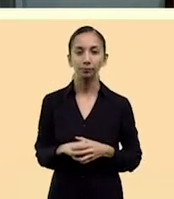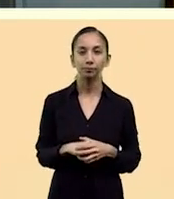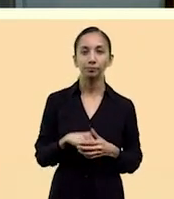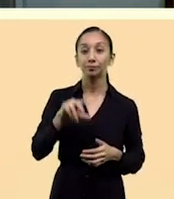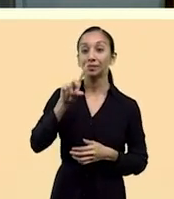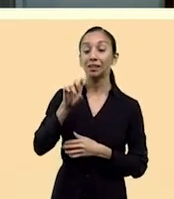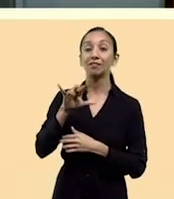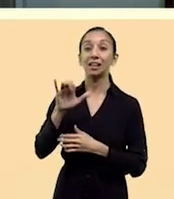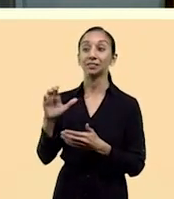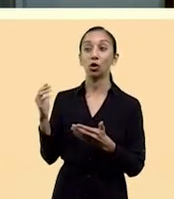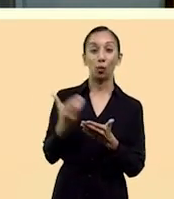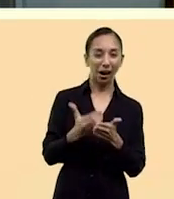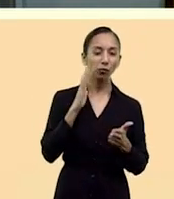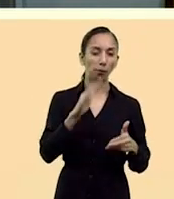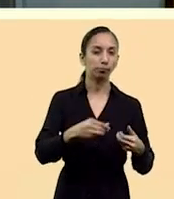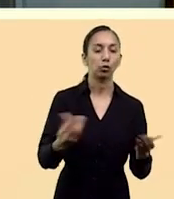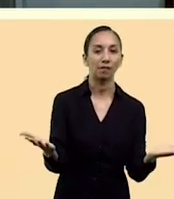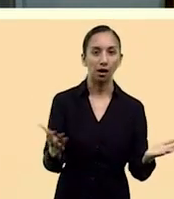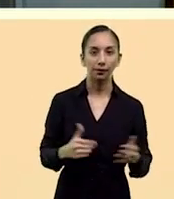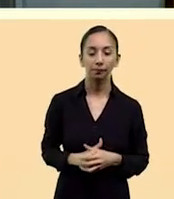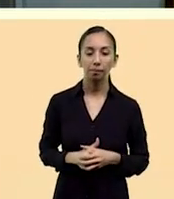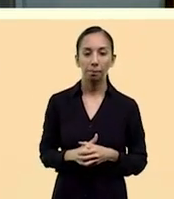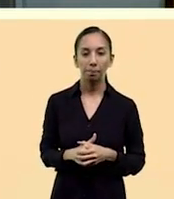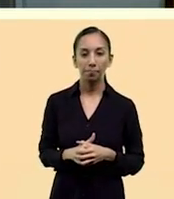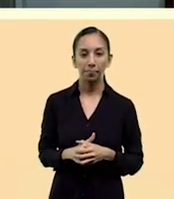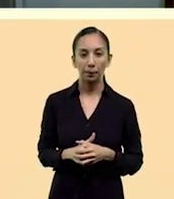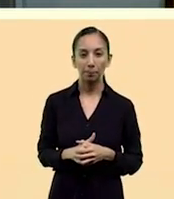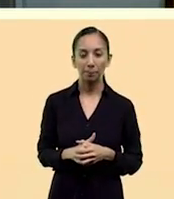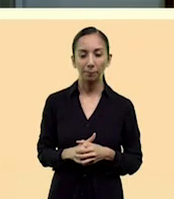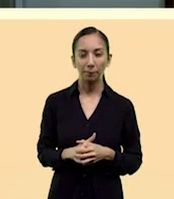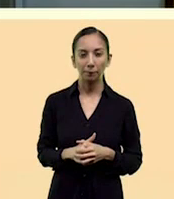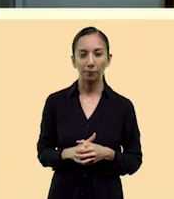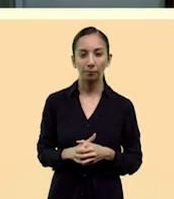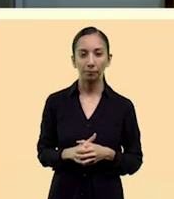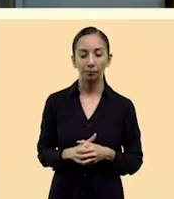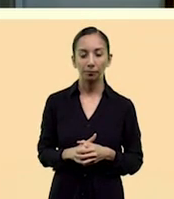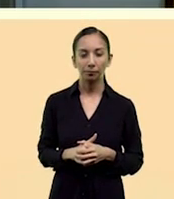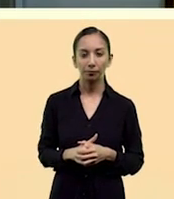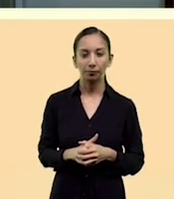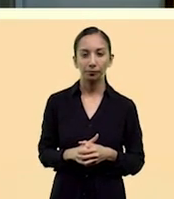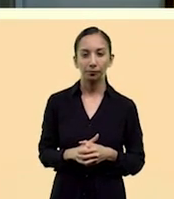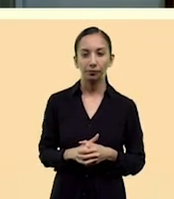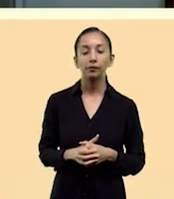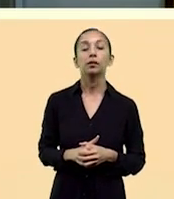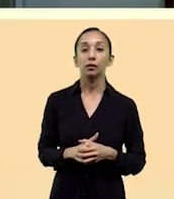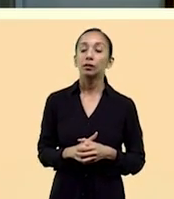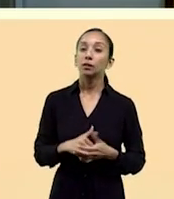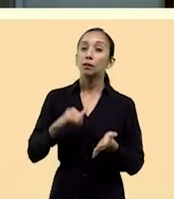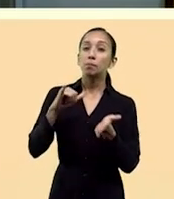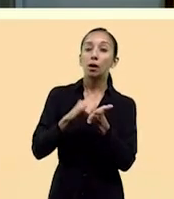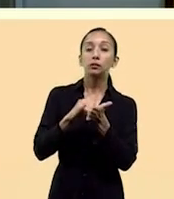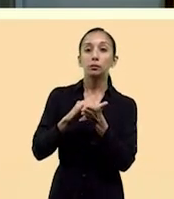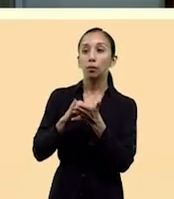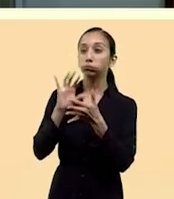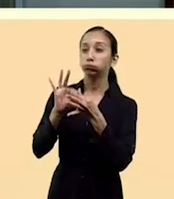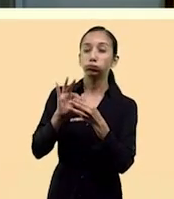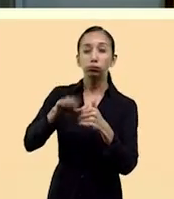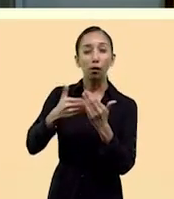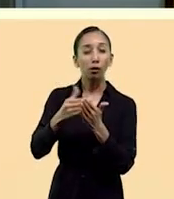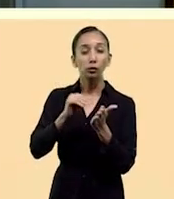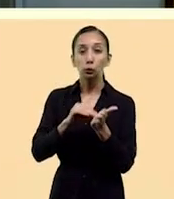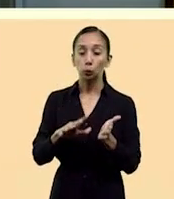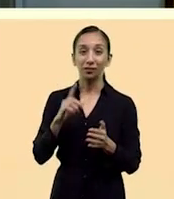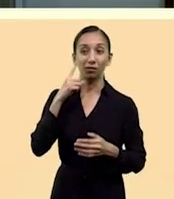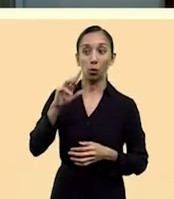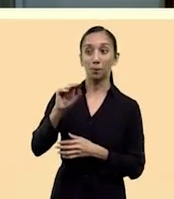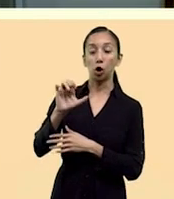devices arrive. The population we serve is quite transient, so we may not reach every student who is in our schools on March 13th, but we'll continue to